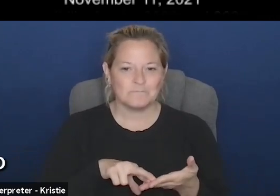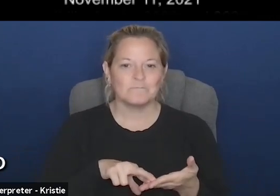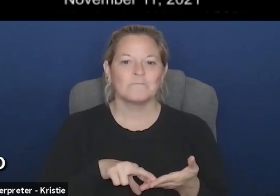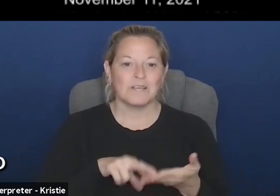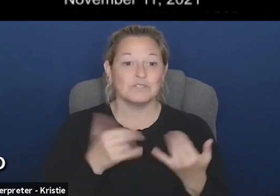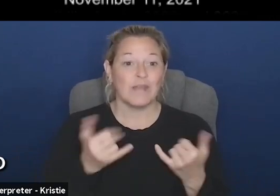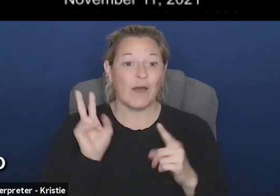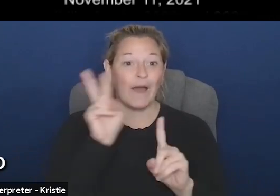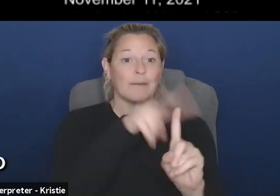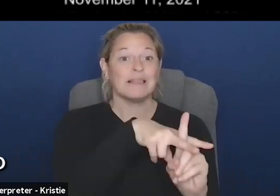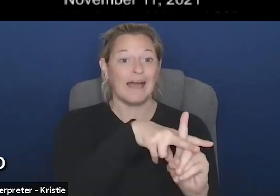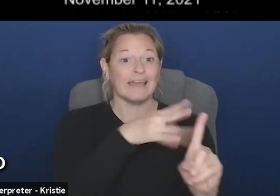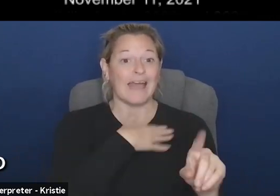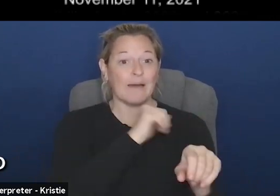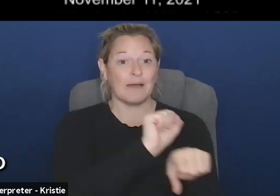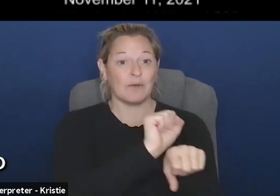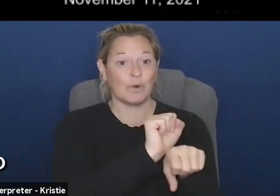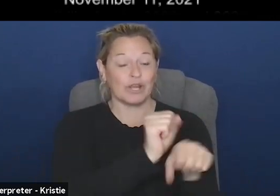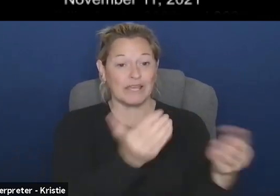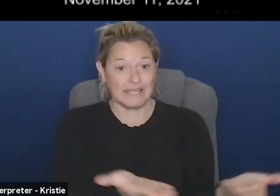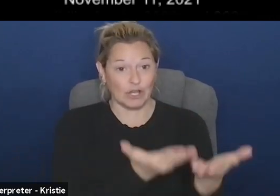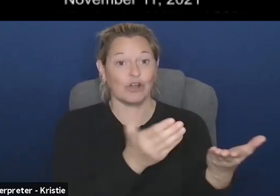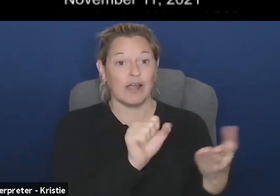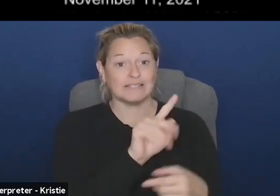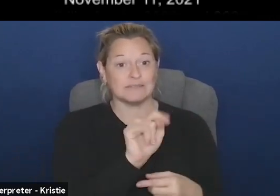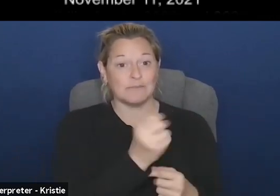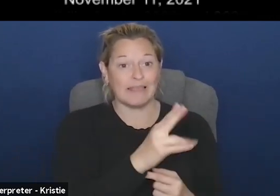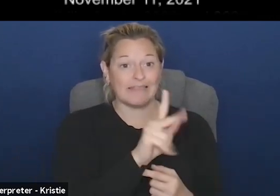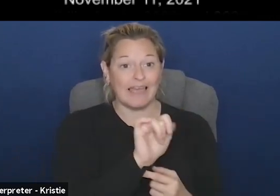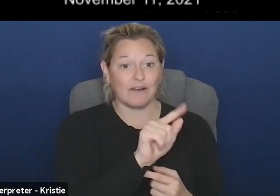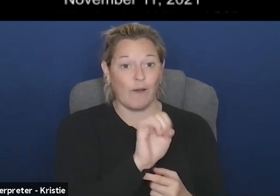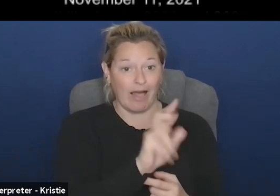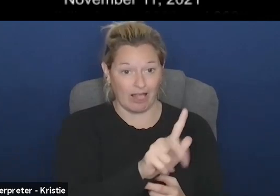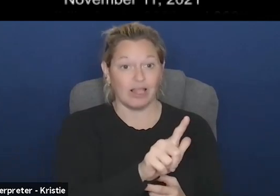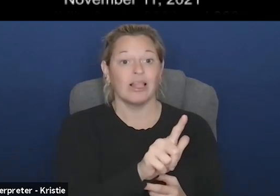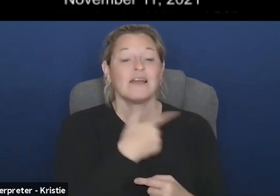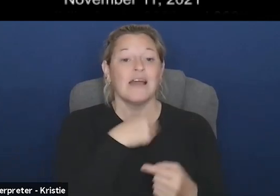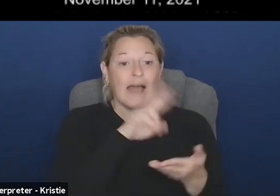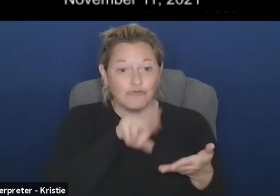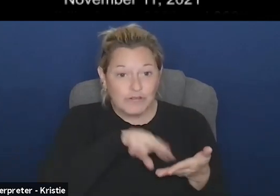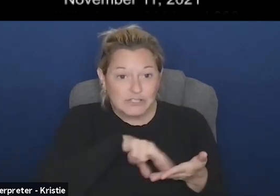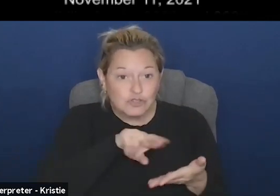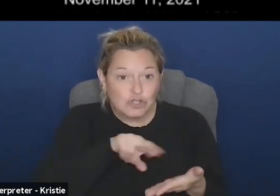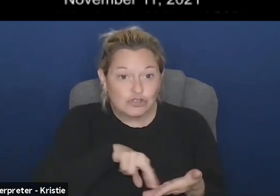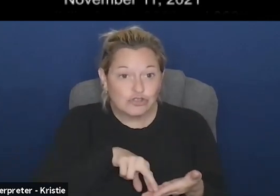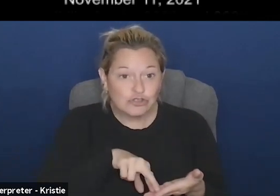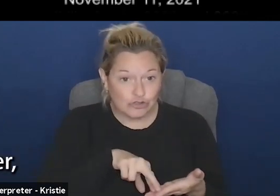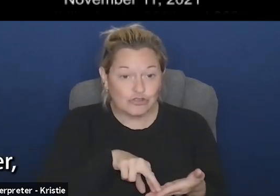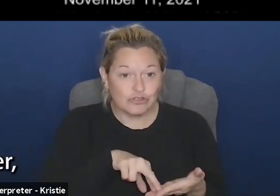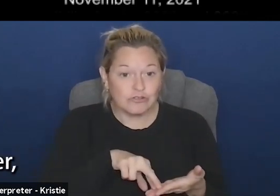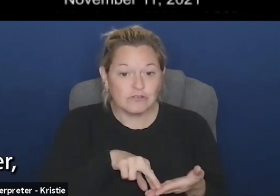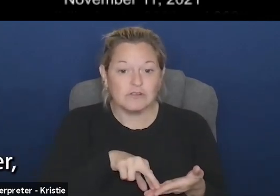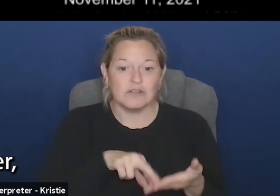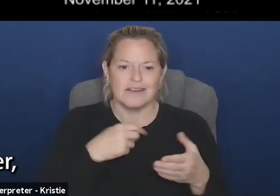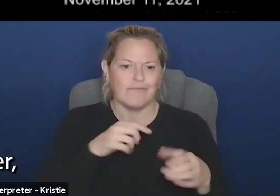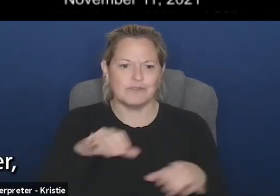my work at Smith Kettlewell, where Smith Kettlewell Eye Research Institute, where I was for 20 years,